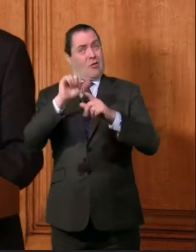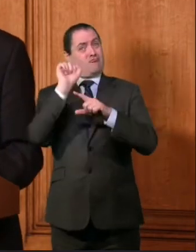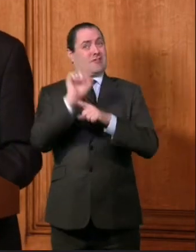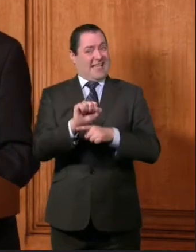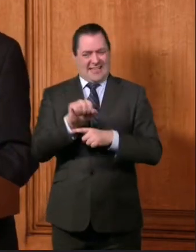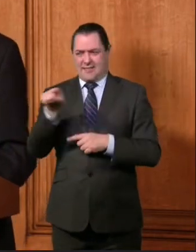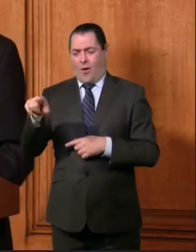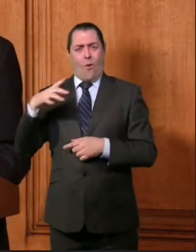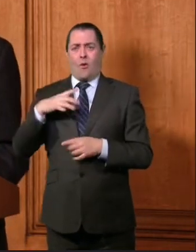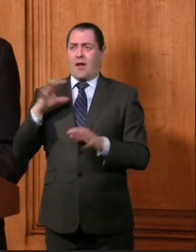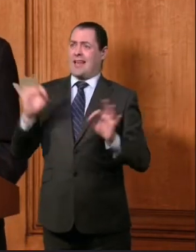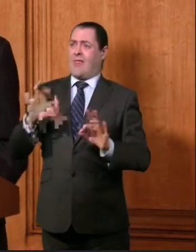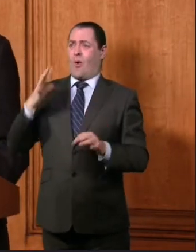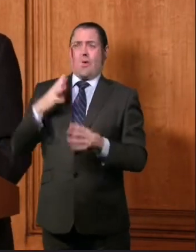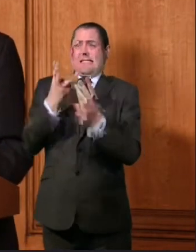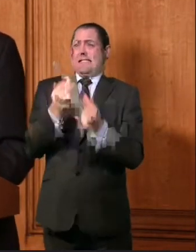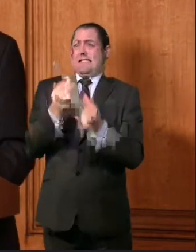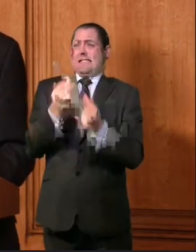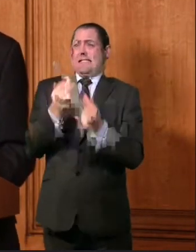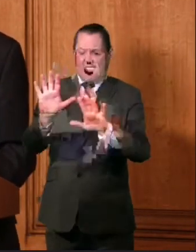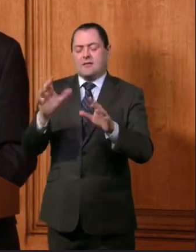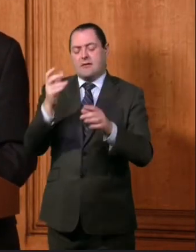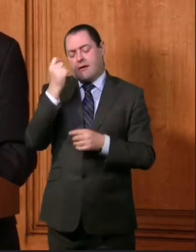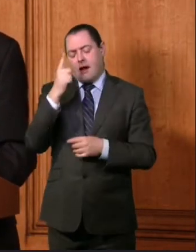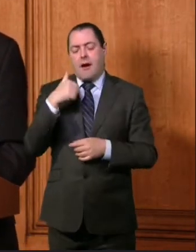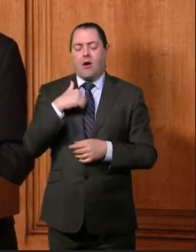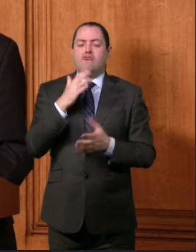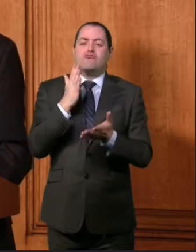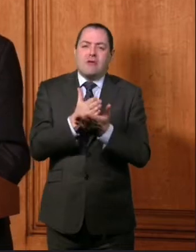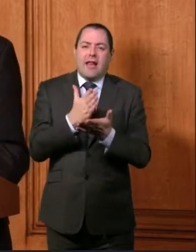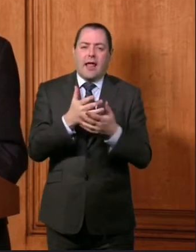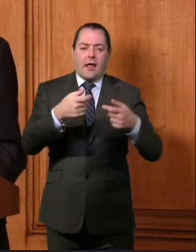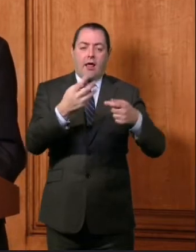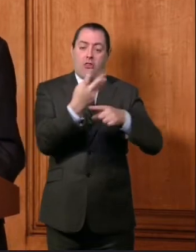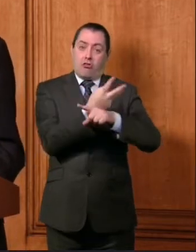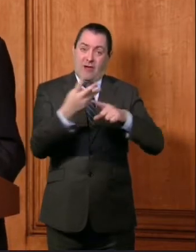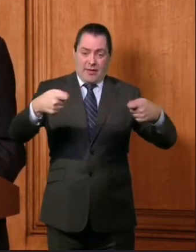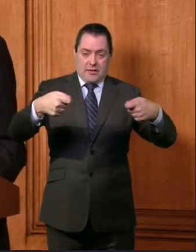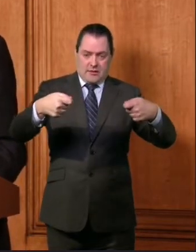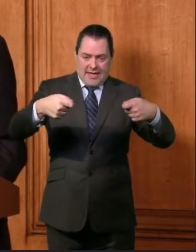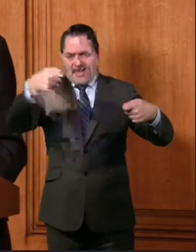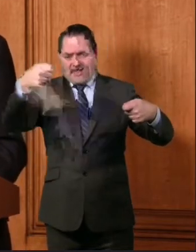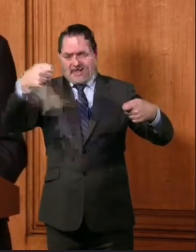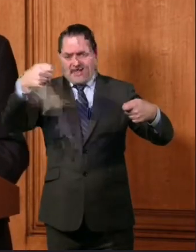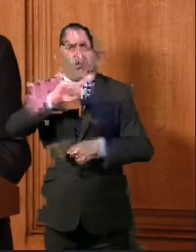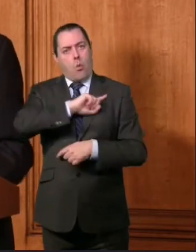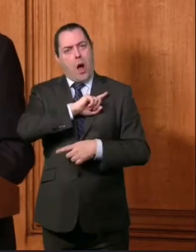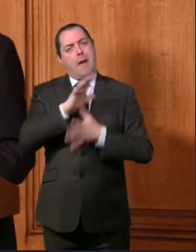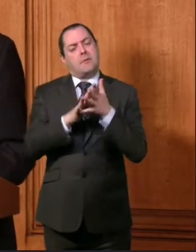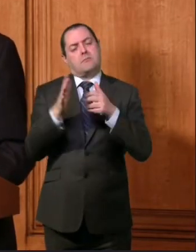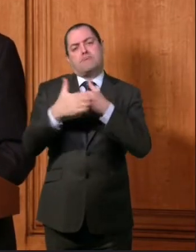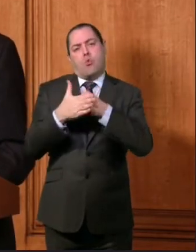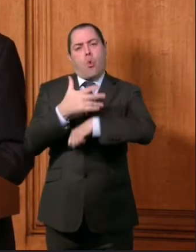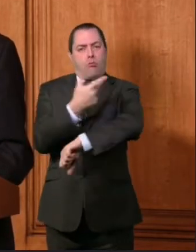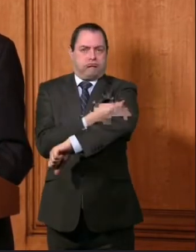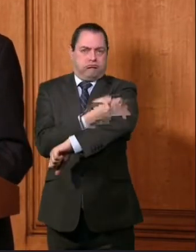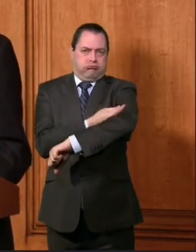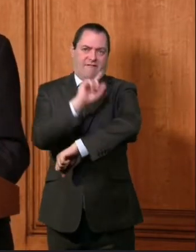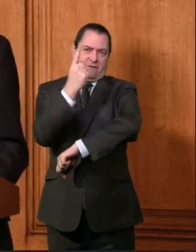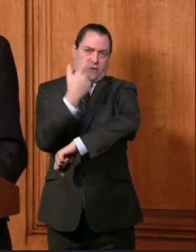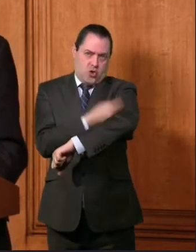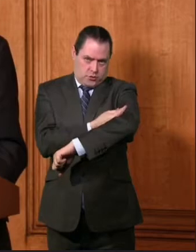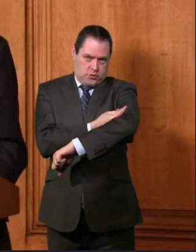interval, many more people, essentially in the medium term, twice as many people, will get a first vaccine which provides the majority of